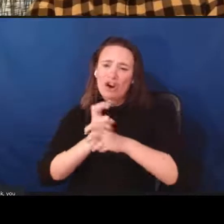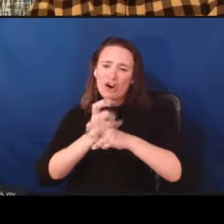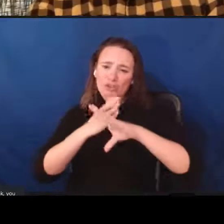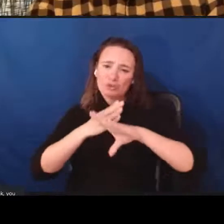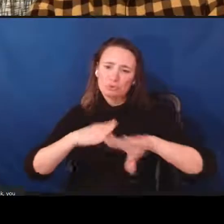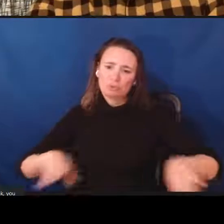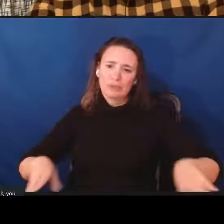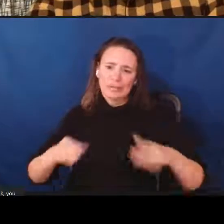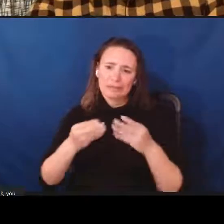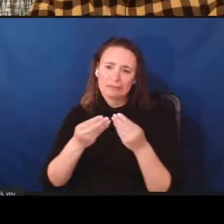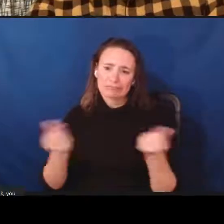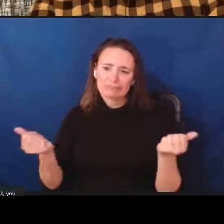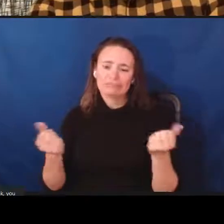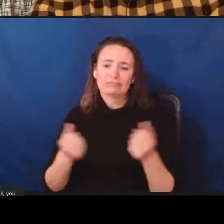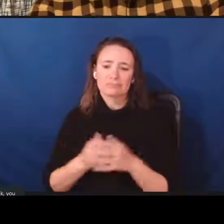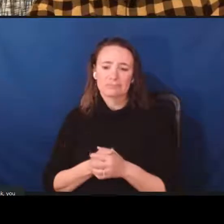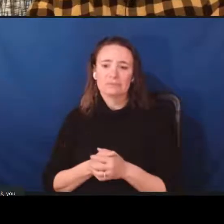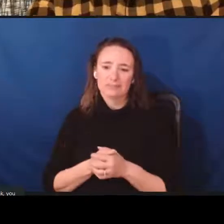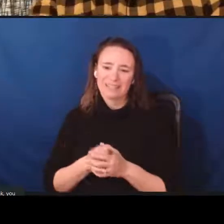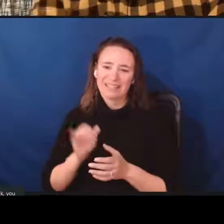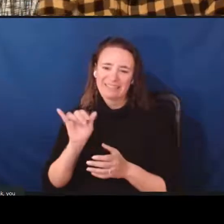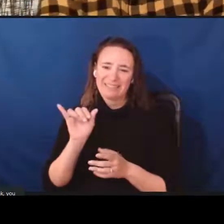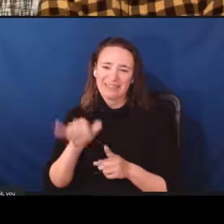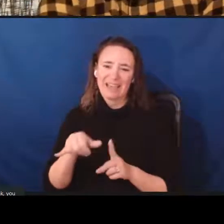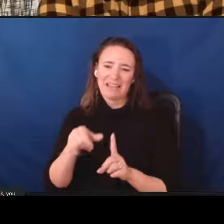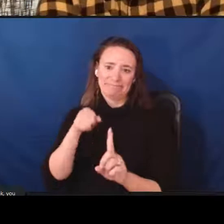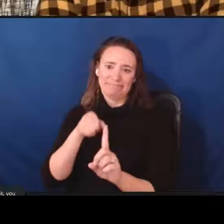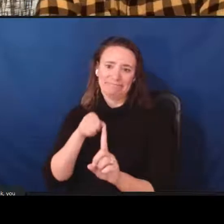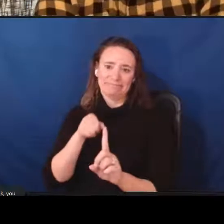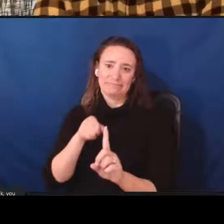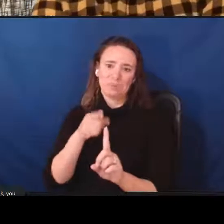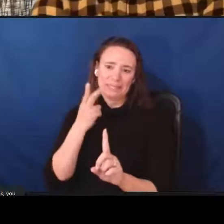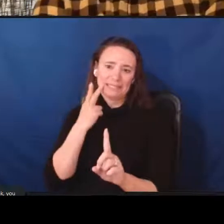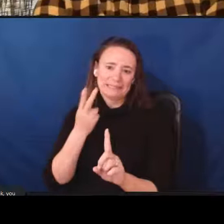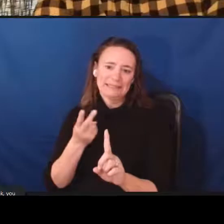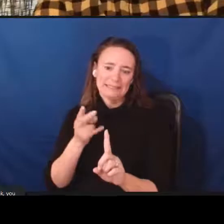that is probably what I would like to see change.